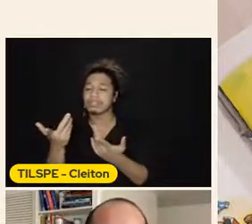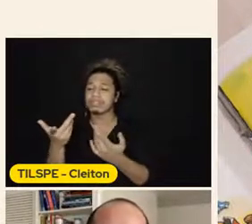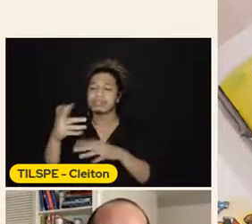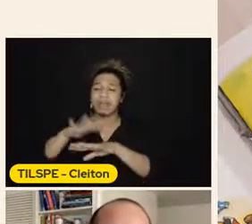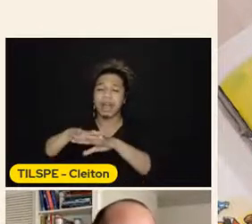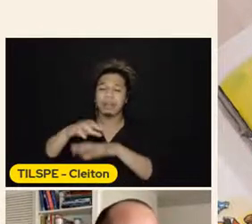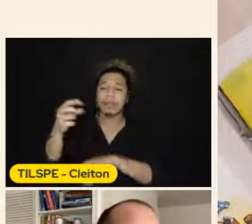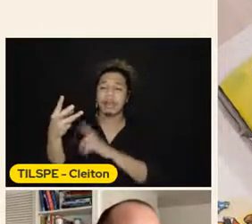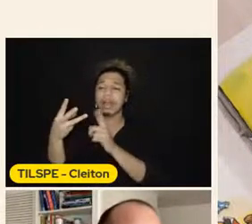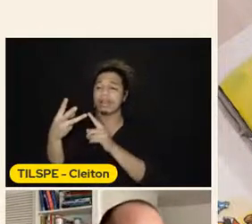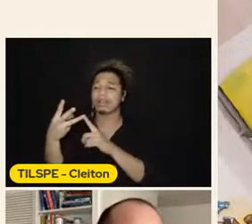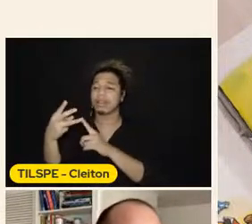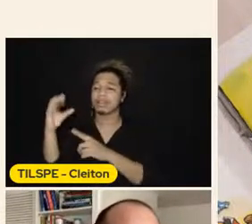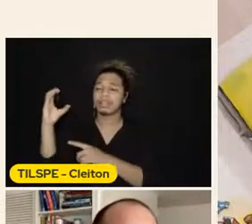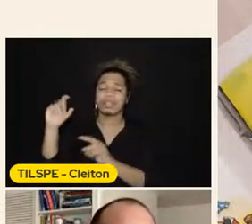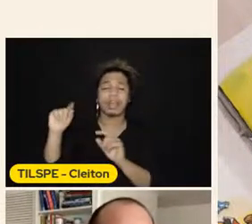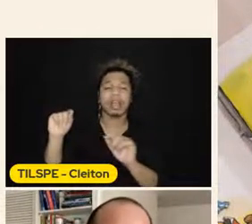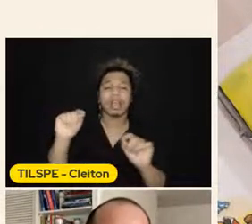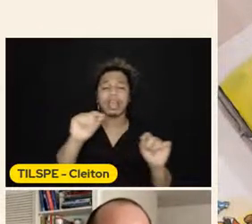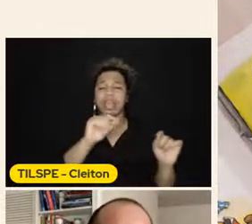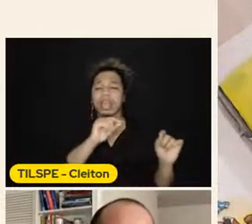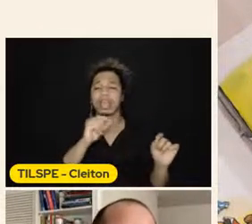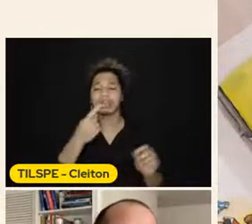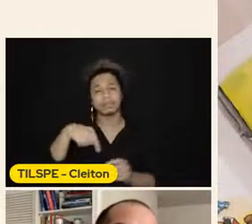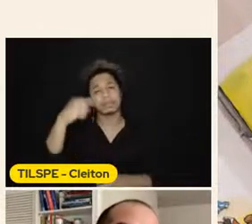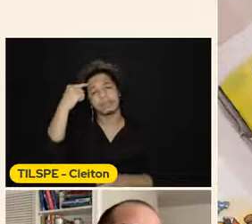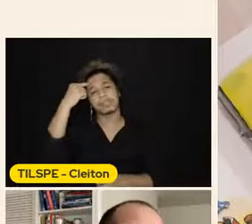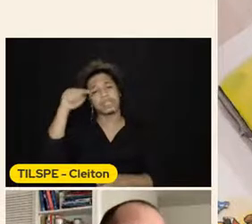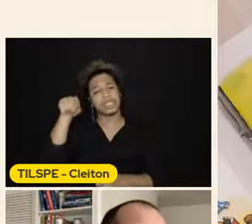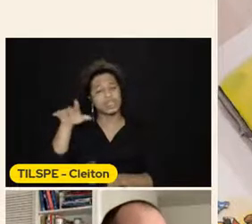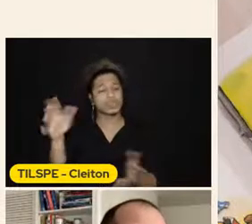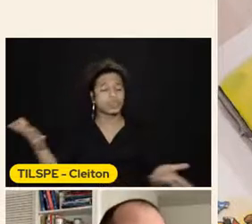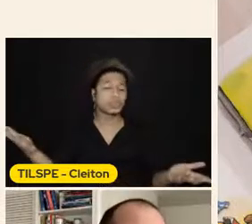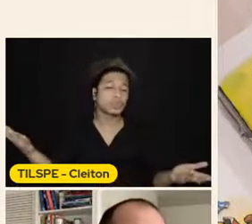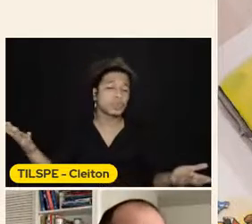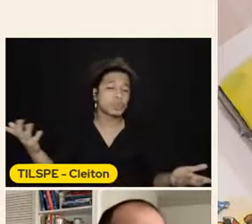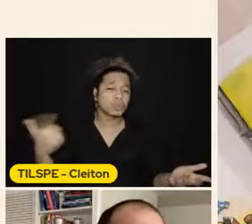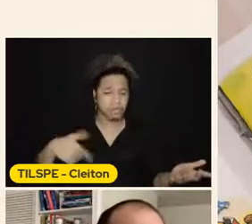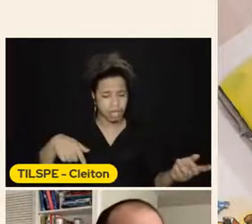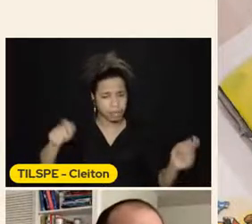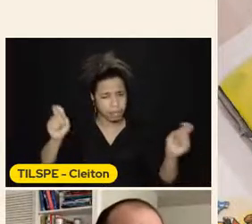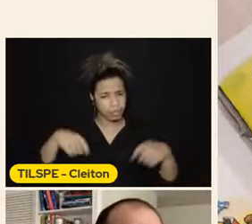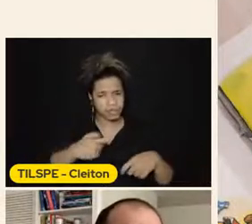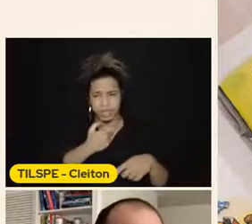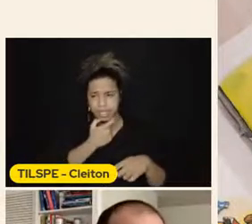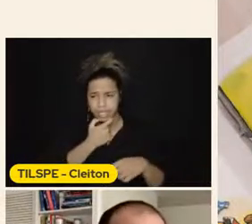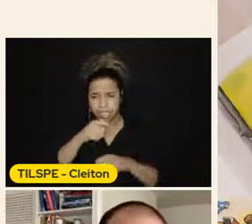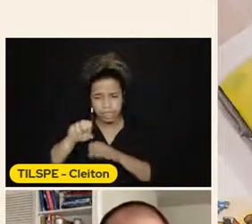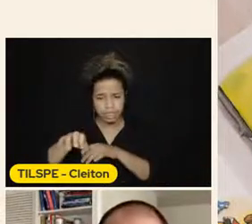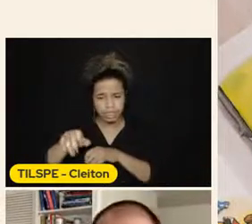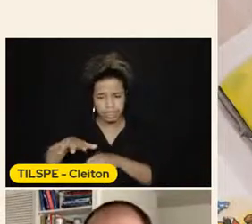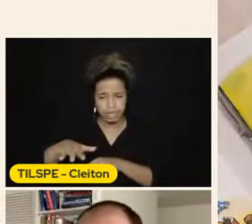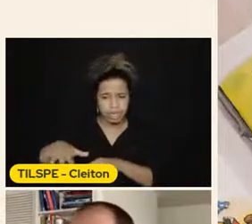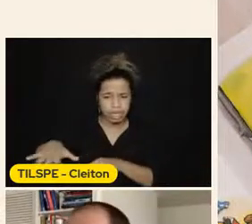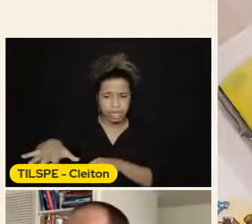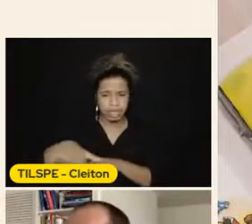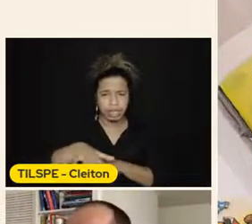And so the question I pose here for us to discuss is, can we teach English critically in content area